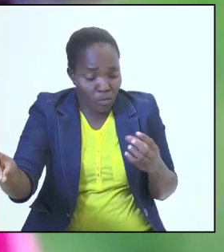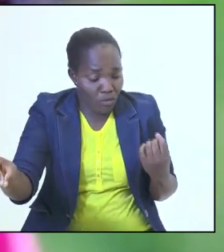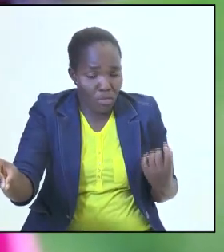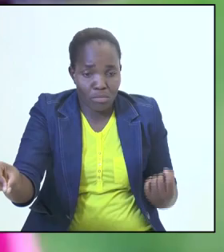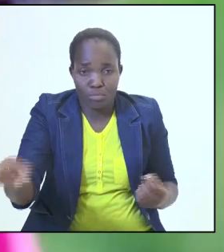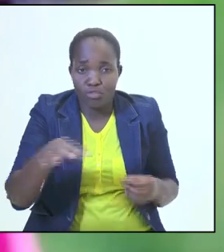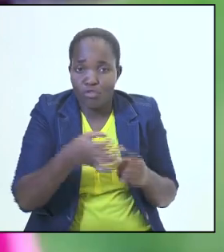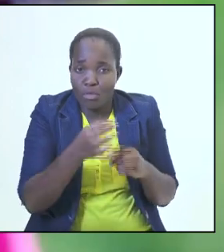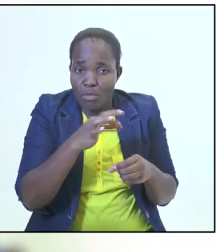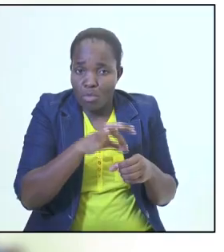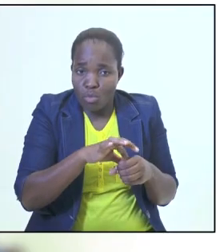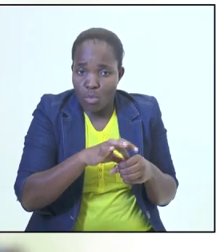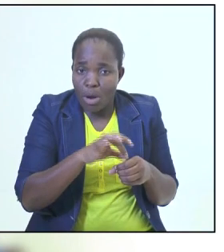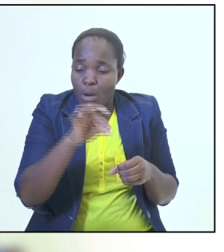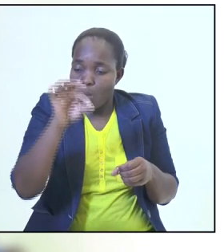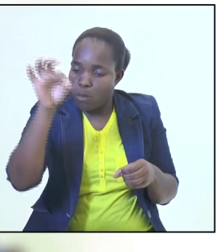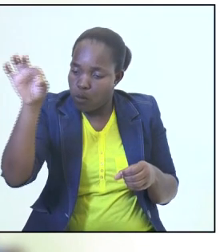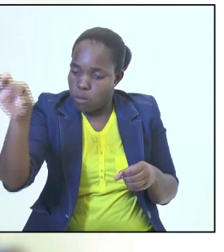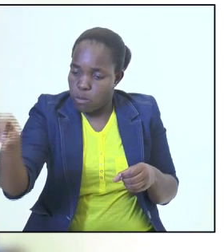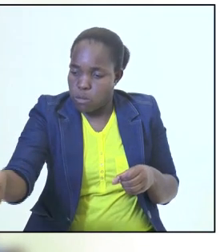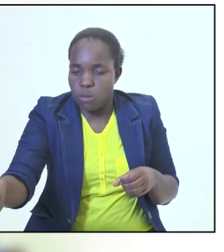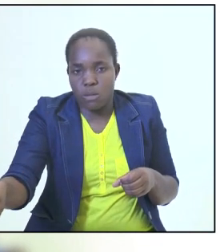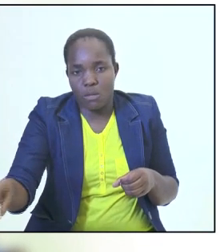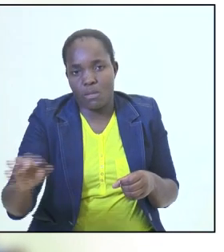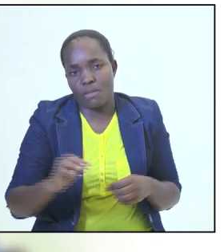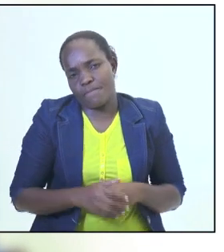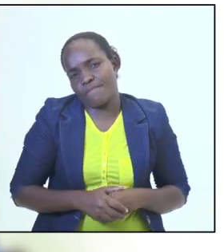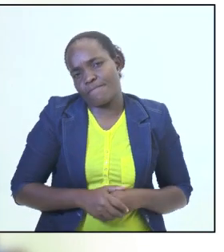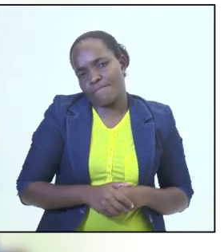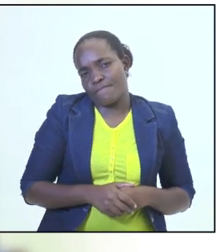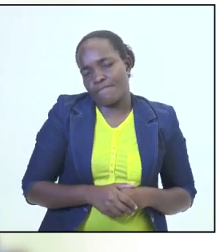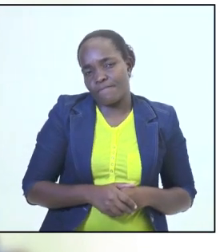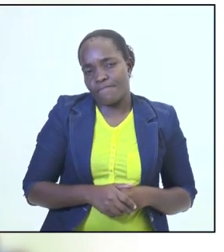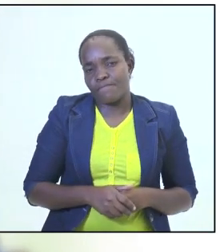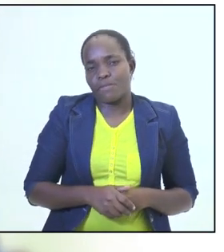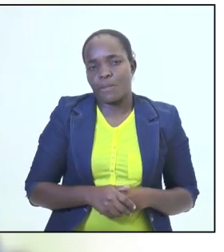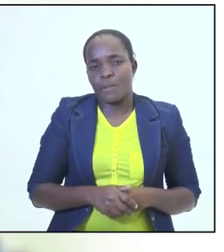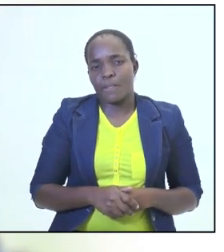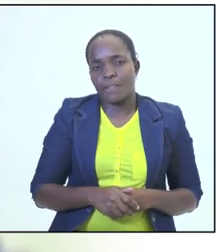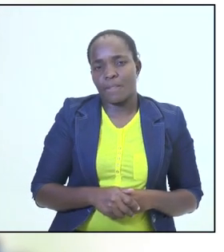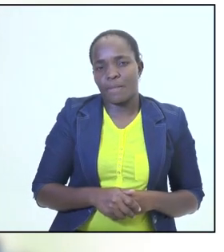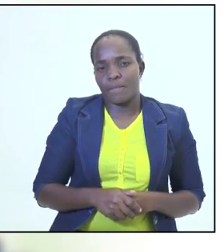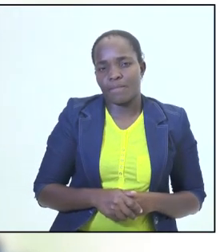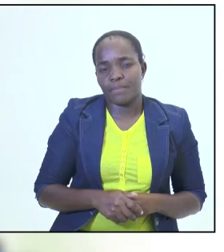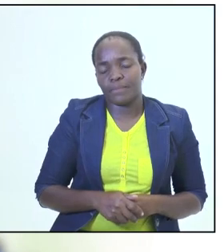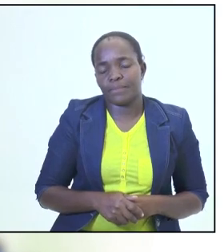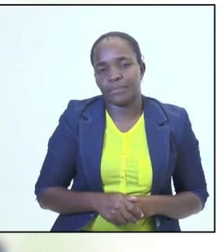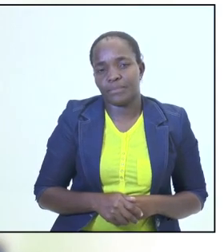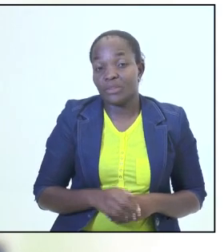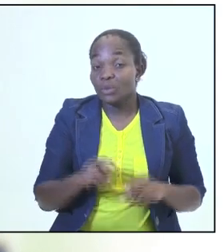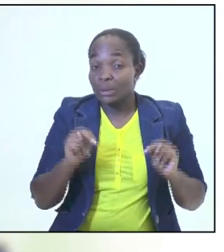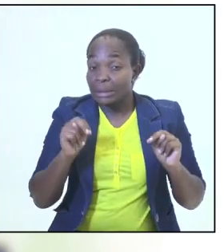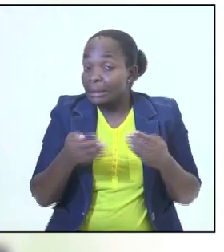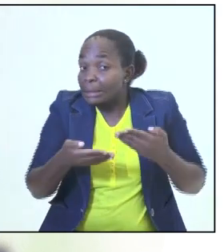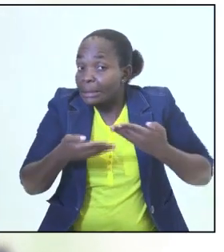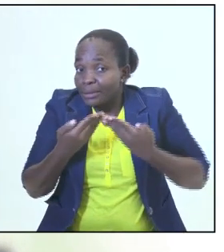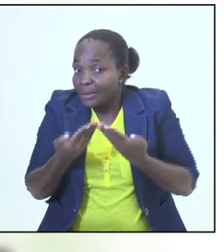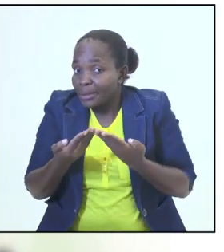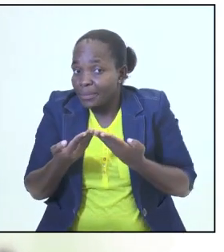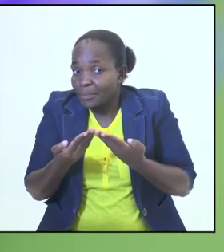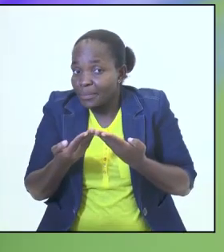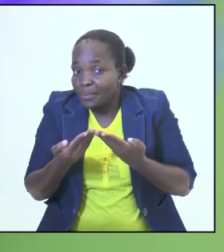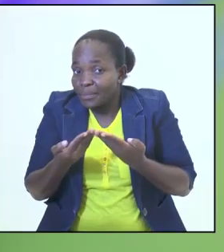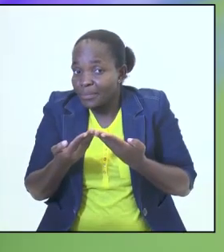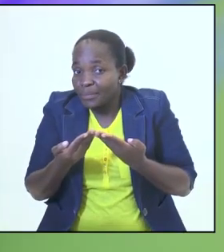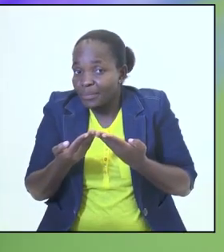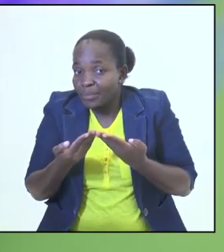lands on the stigma. So, it is quite logical that nature helps plants to attract the right agents,